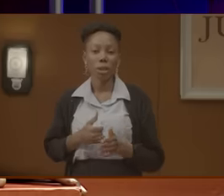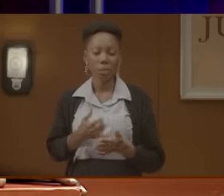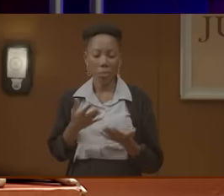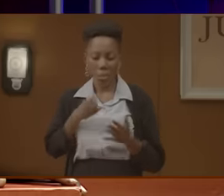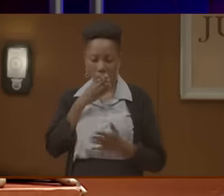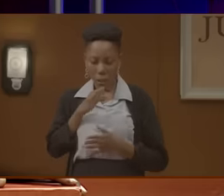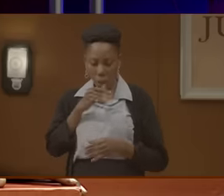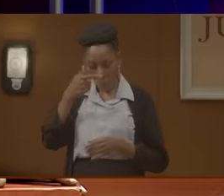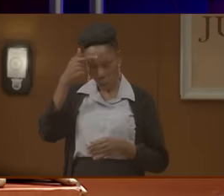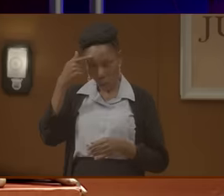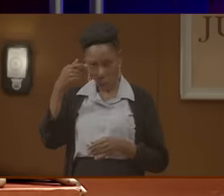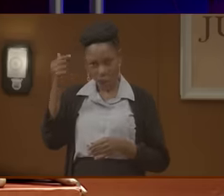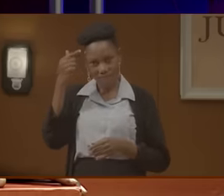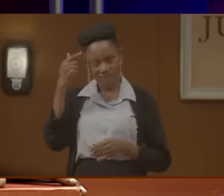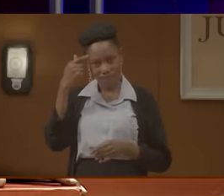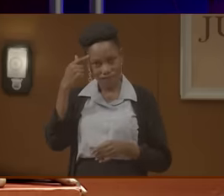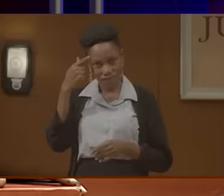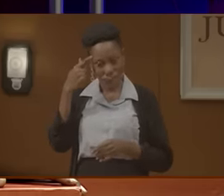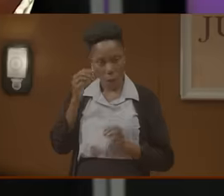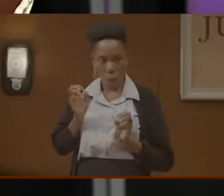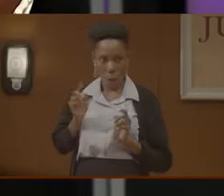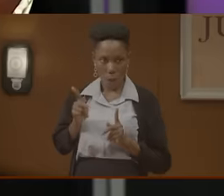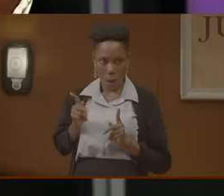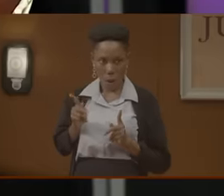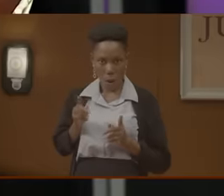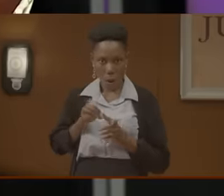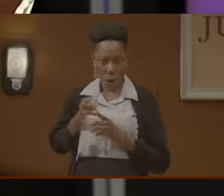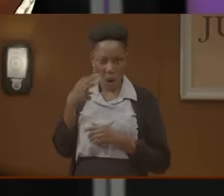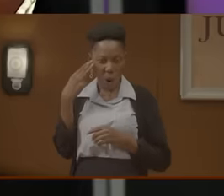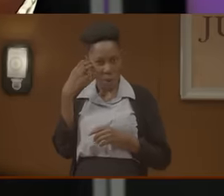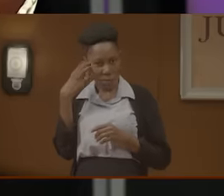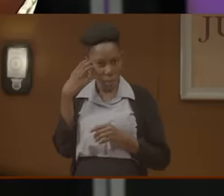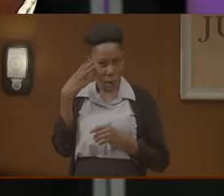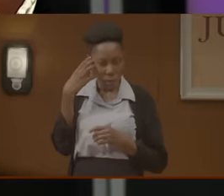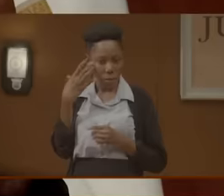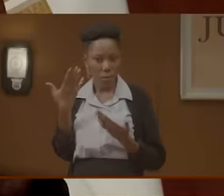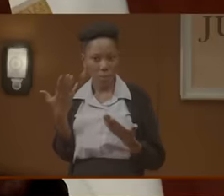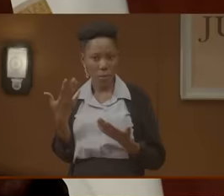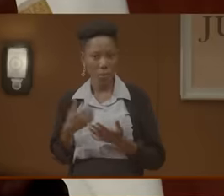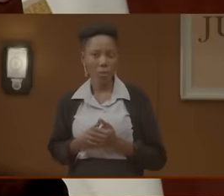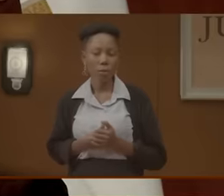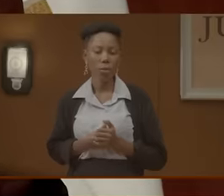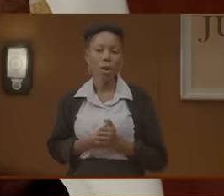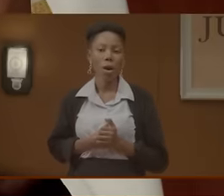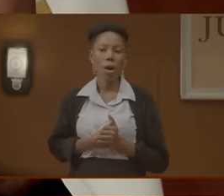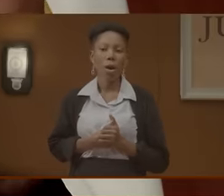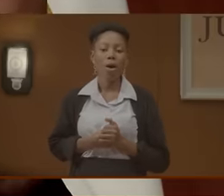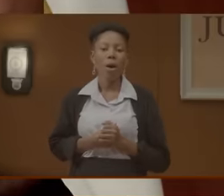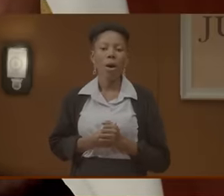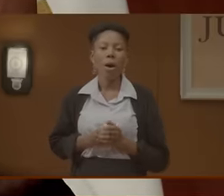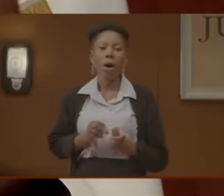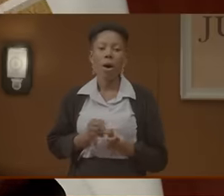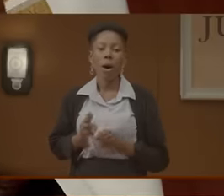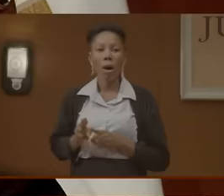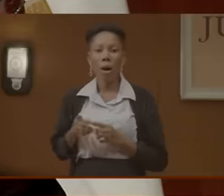mind, that is maybe a state of insanity, you know, like somebody mad that is not right, doesn't have right thinking, or